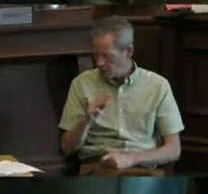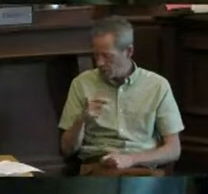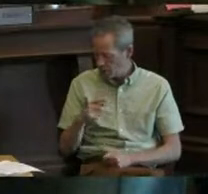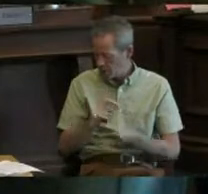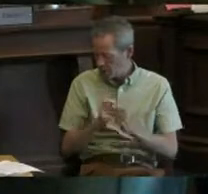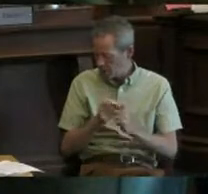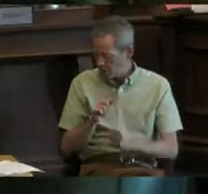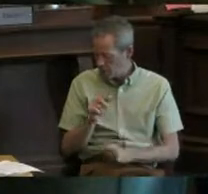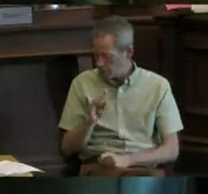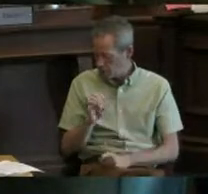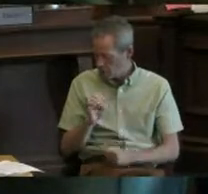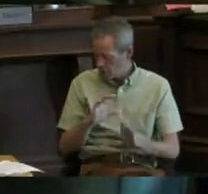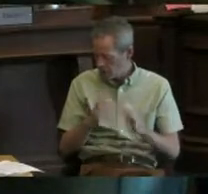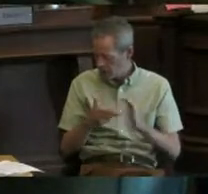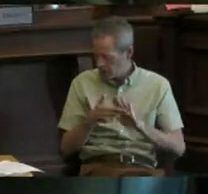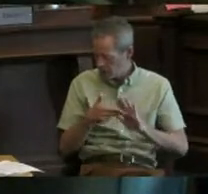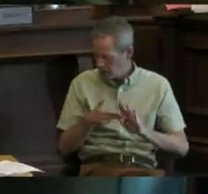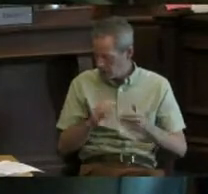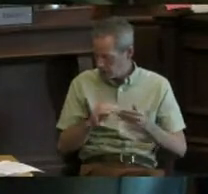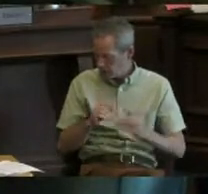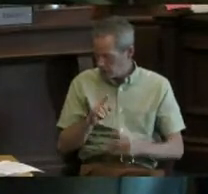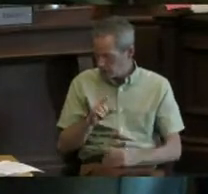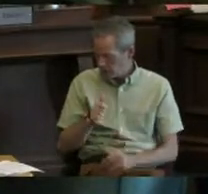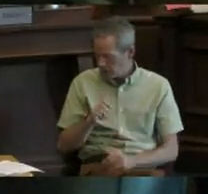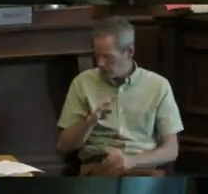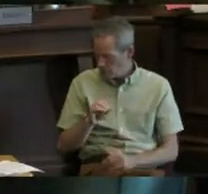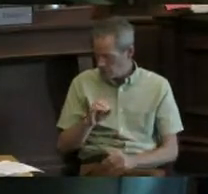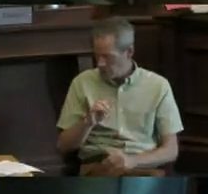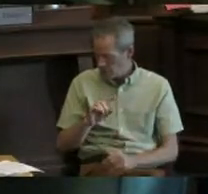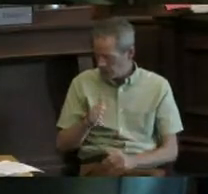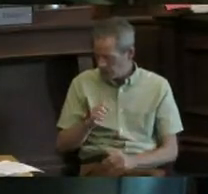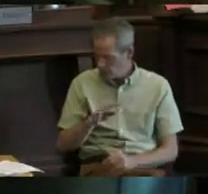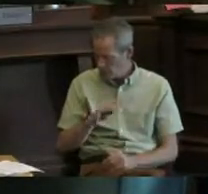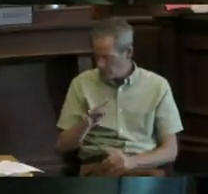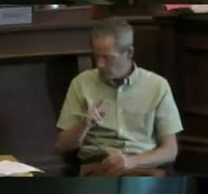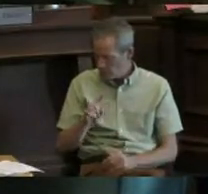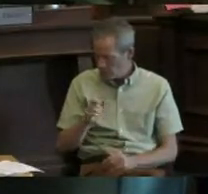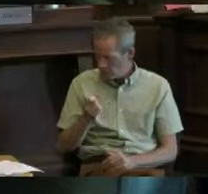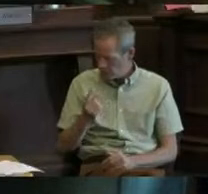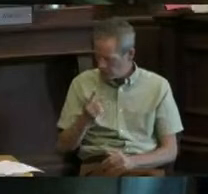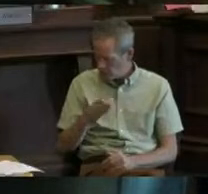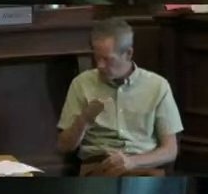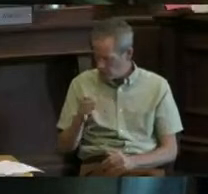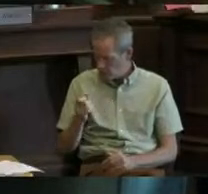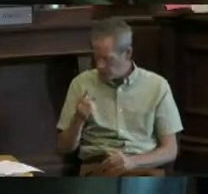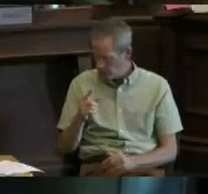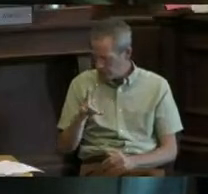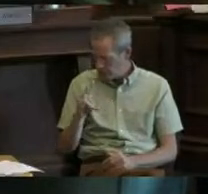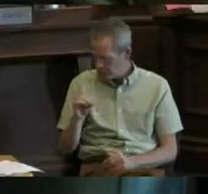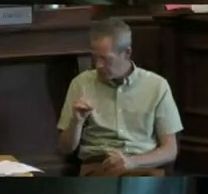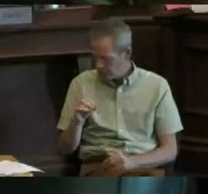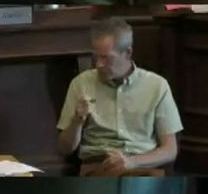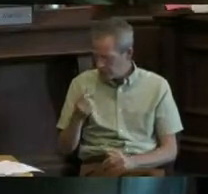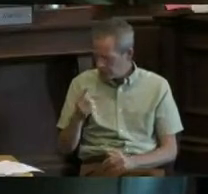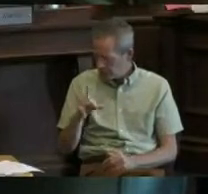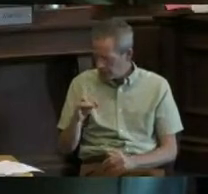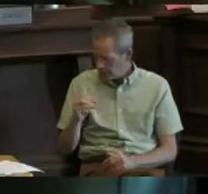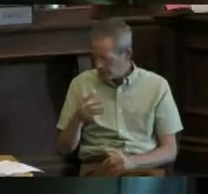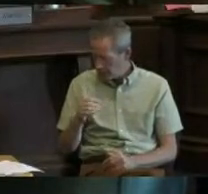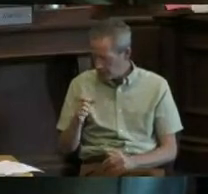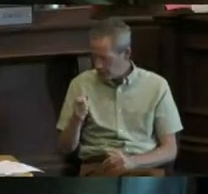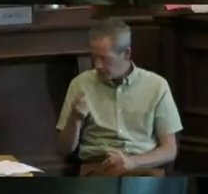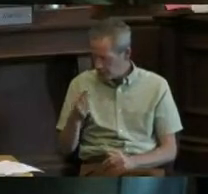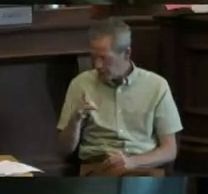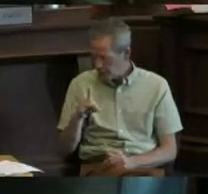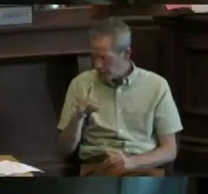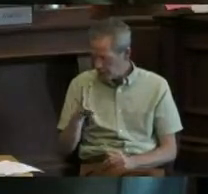zoning classification of numbers 1040, 1044, 1100 through 1170, 1180, and 1186